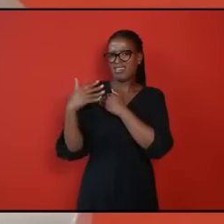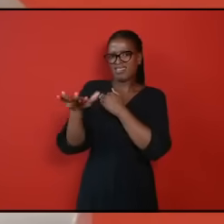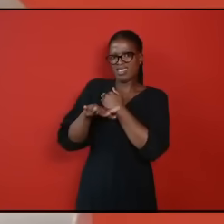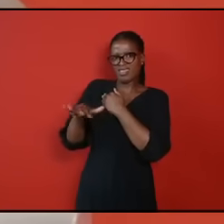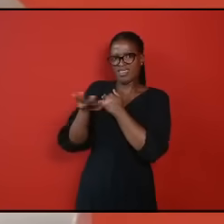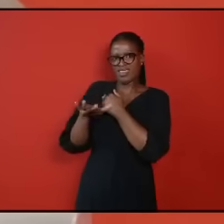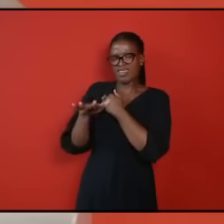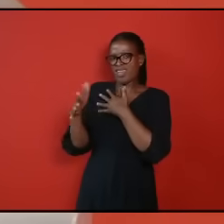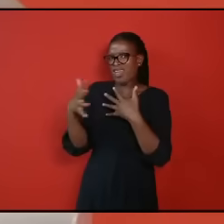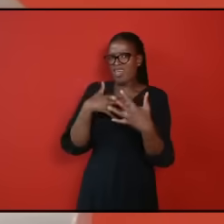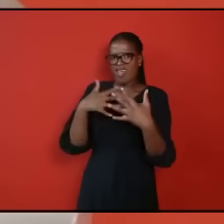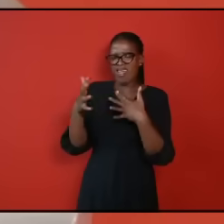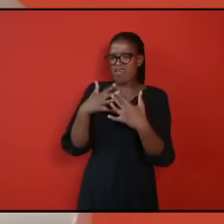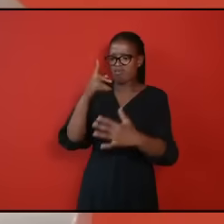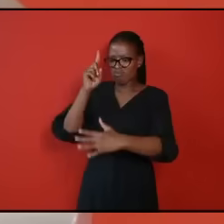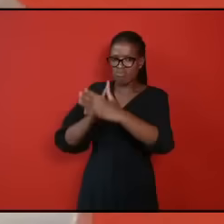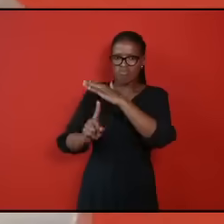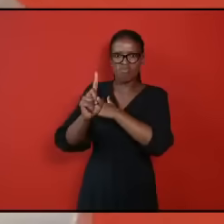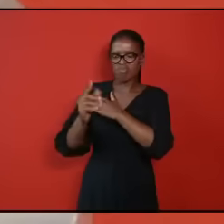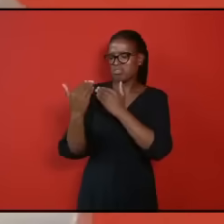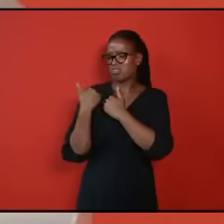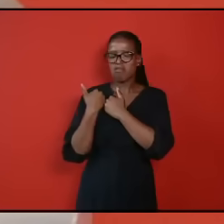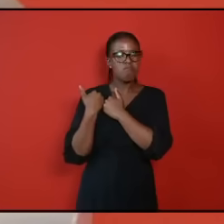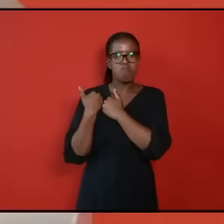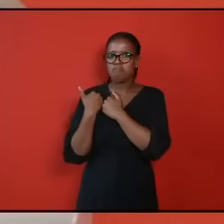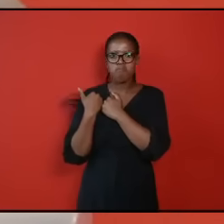For anyone to go there, it's not safe.